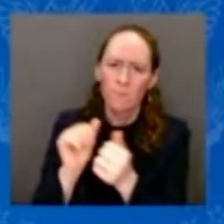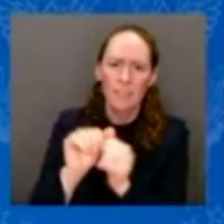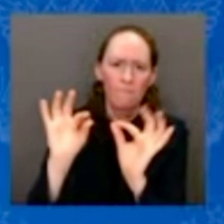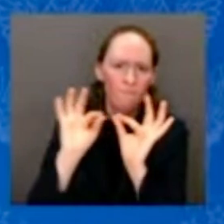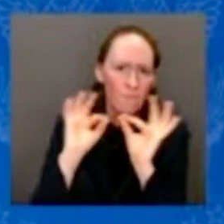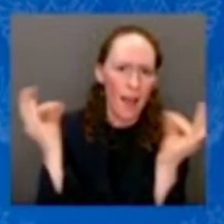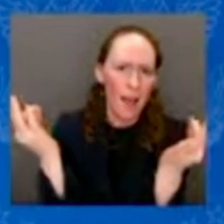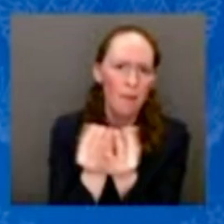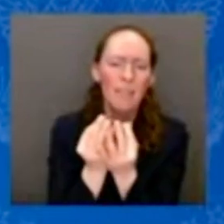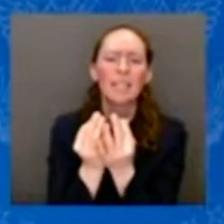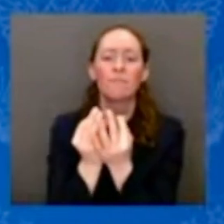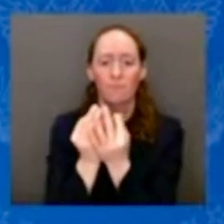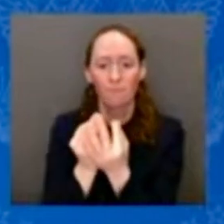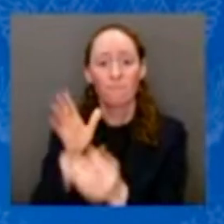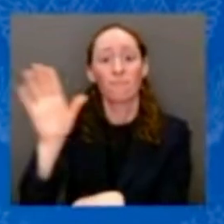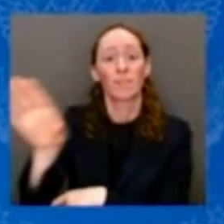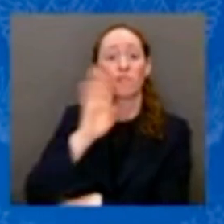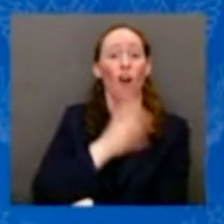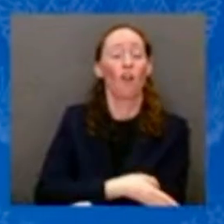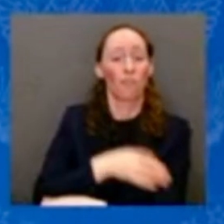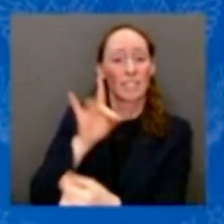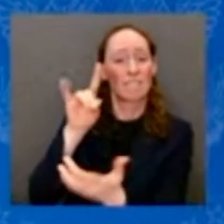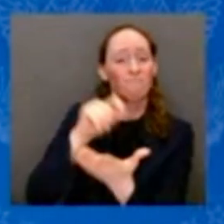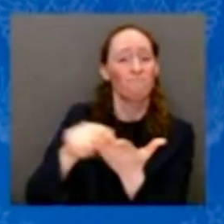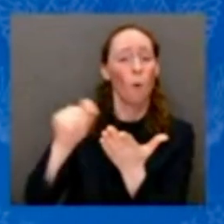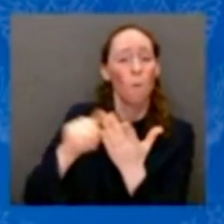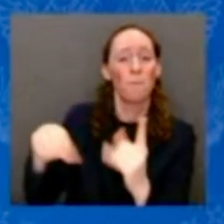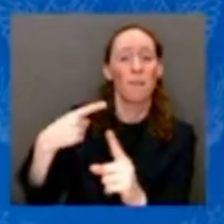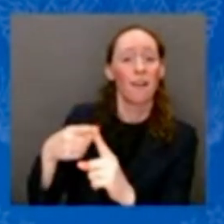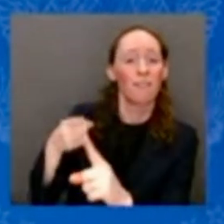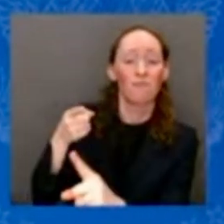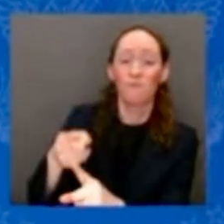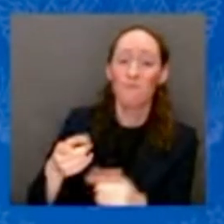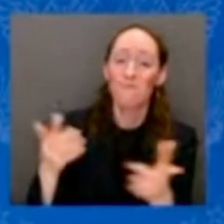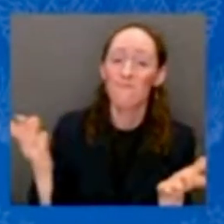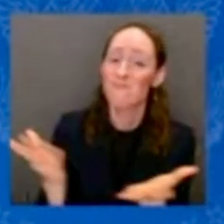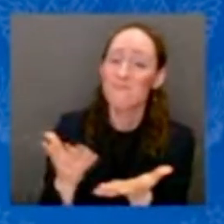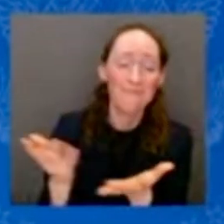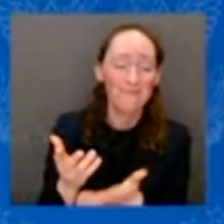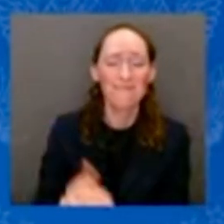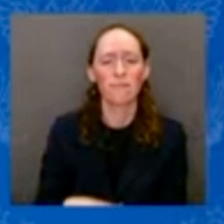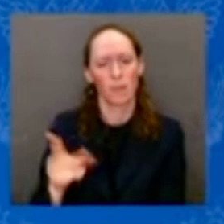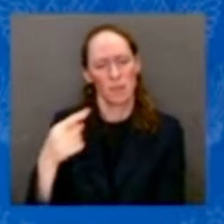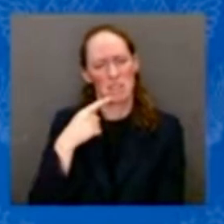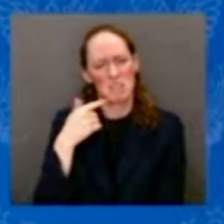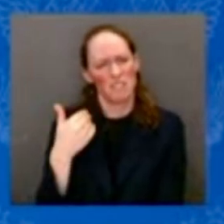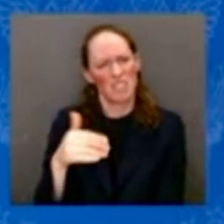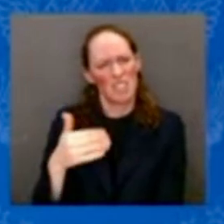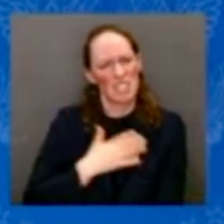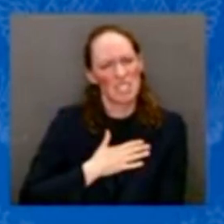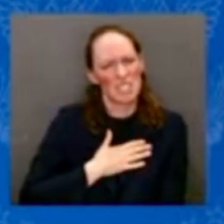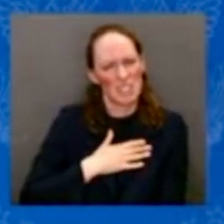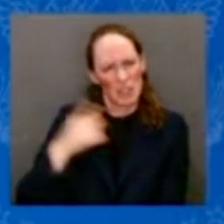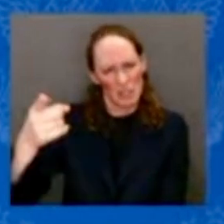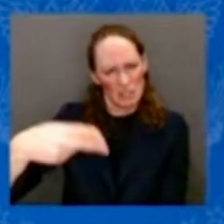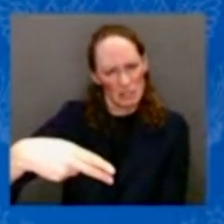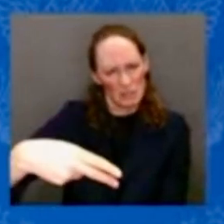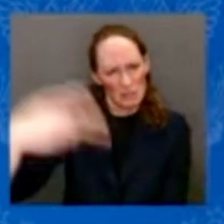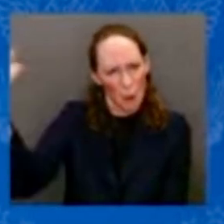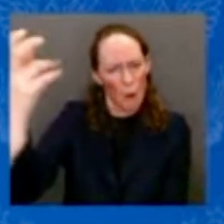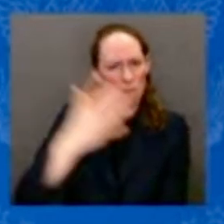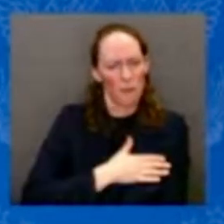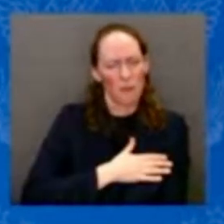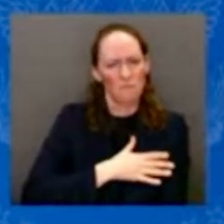whose granddaughter fell asleep many nights, nestled between her loving arms. Taken away is the opportunity